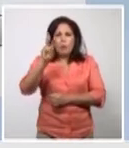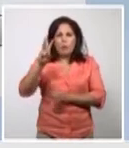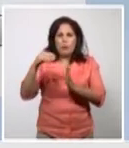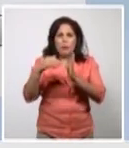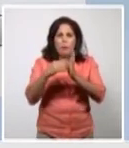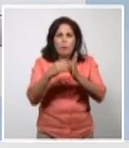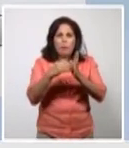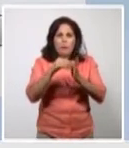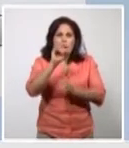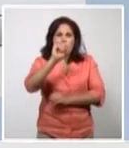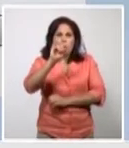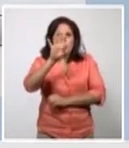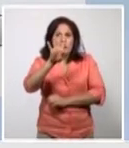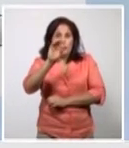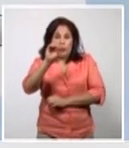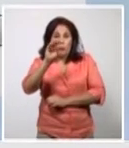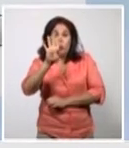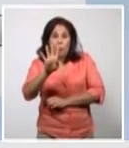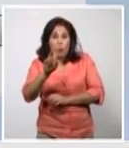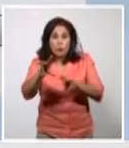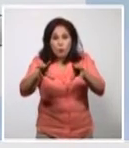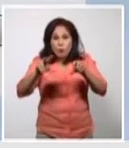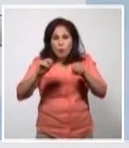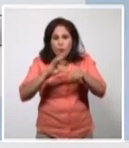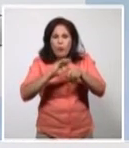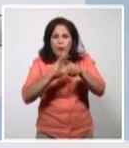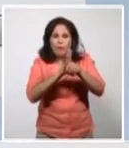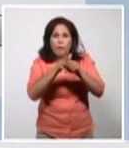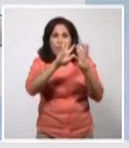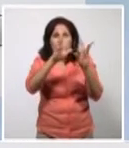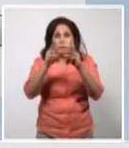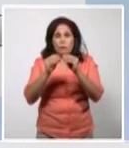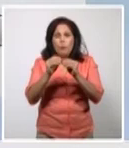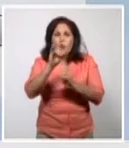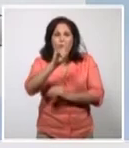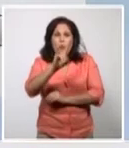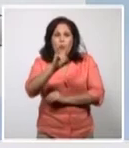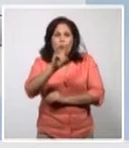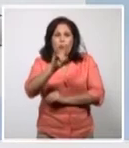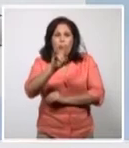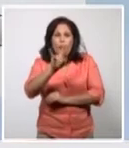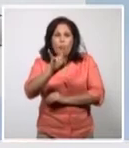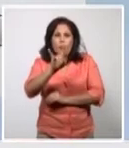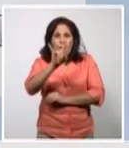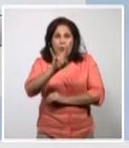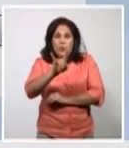53,604 new cases reported yesterday, and a total of